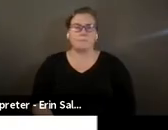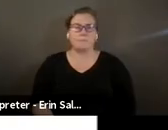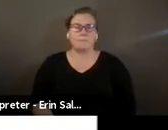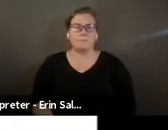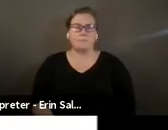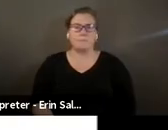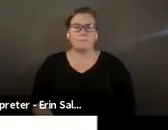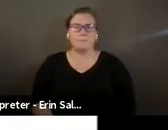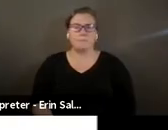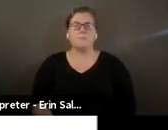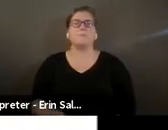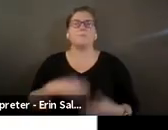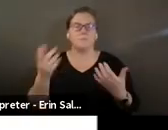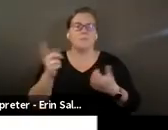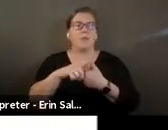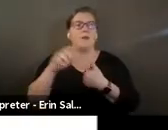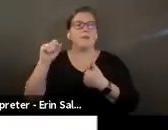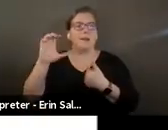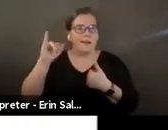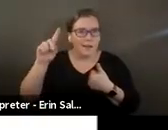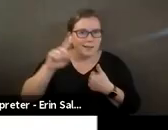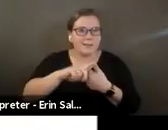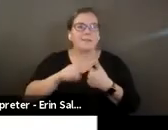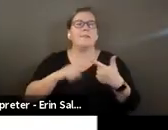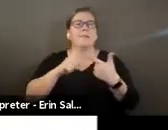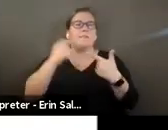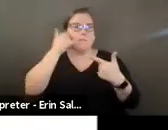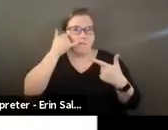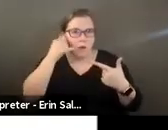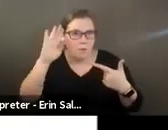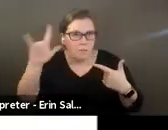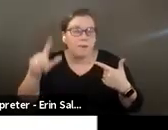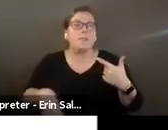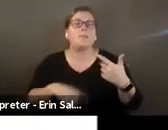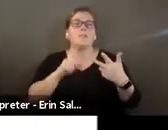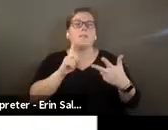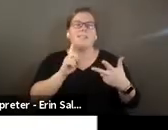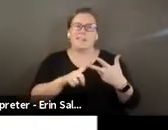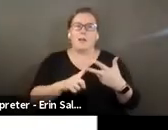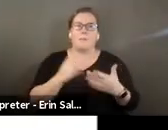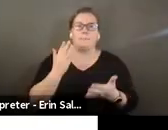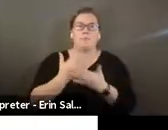Okay, so proof of guardianship if necessary. So if